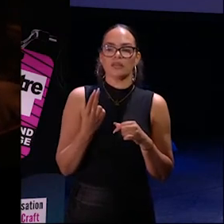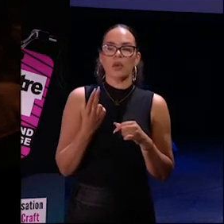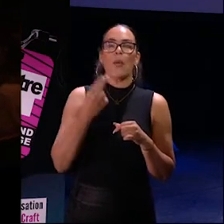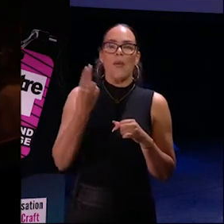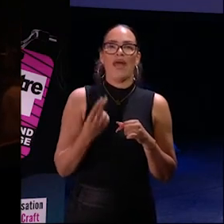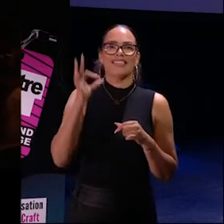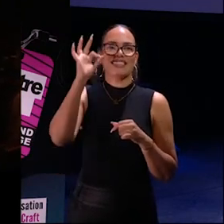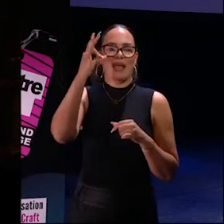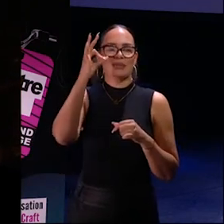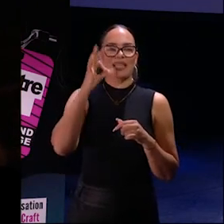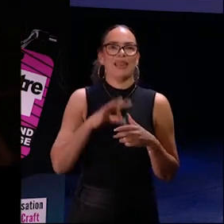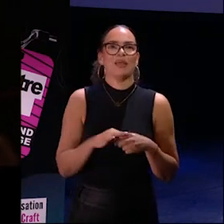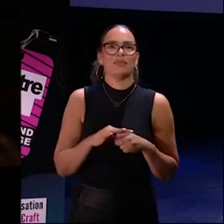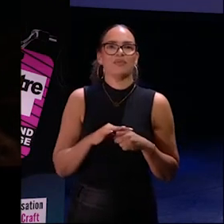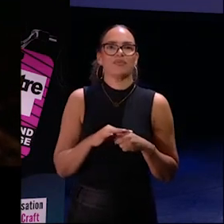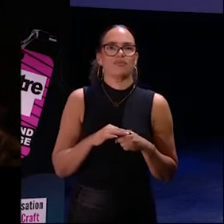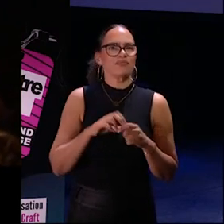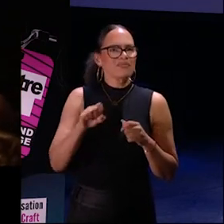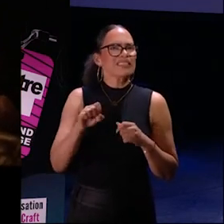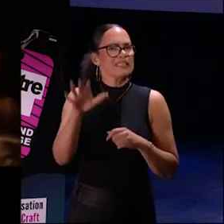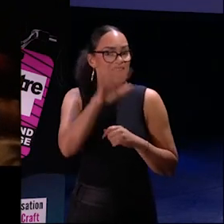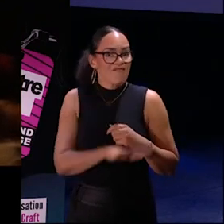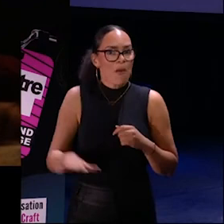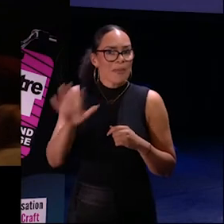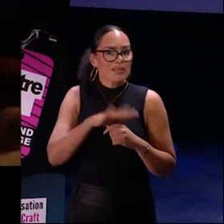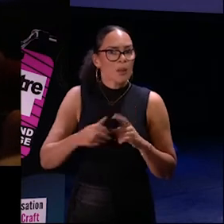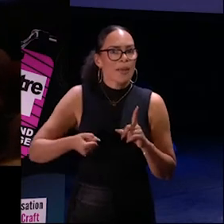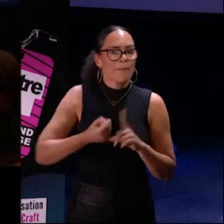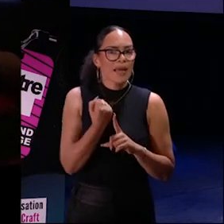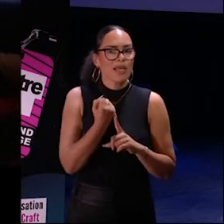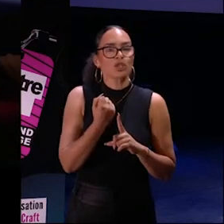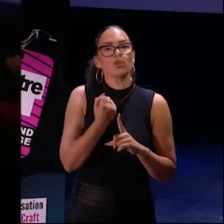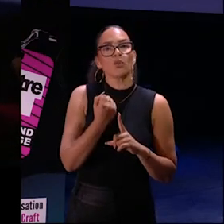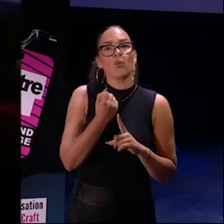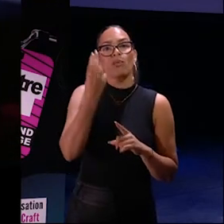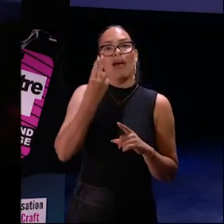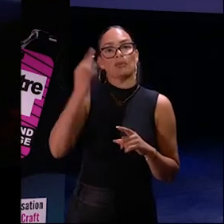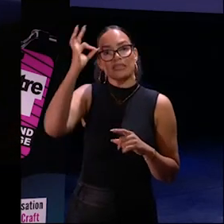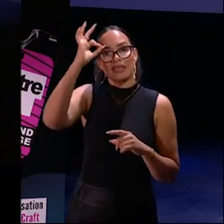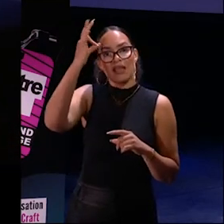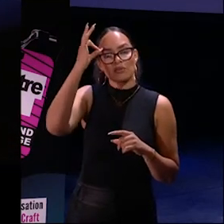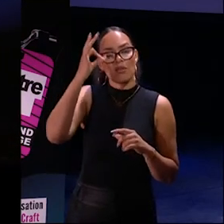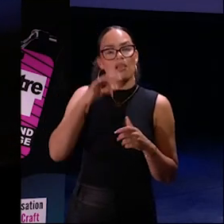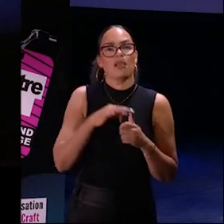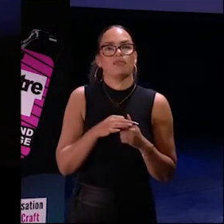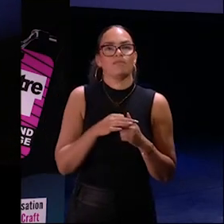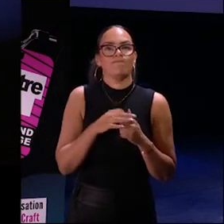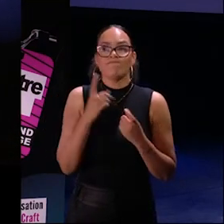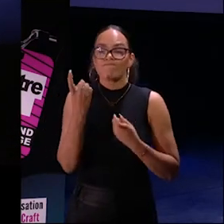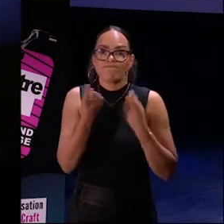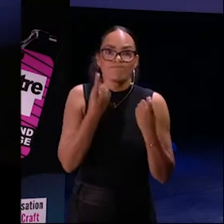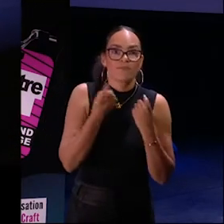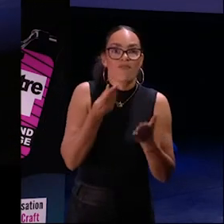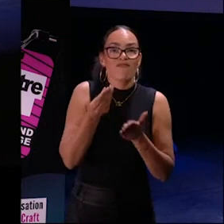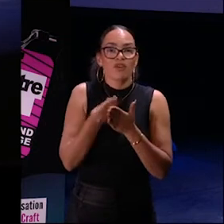of the four investment principles is environmental impact. So what the Arts Council are looking for in producers and funded